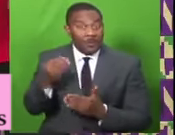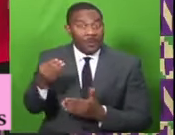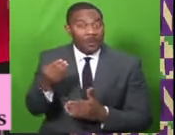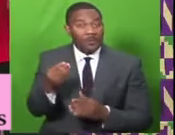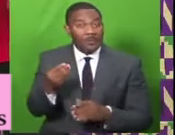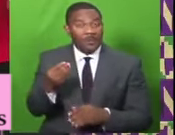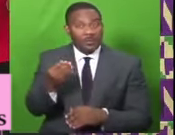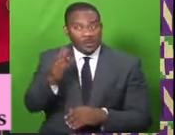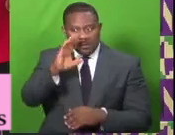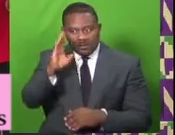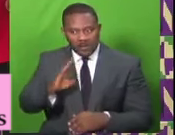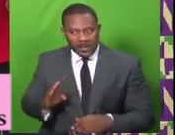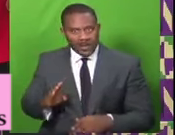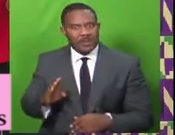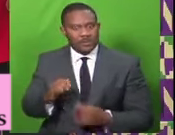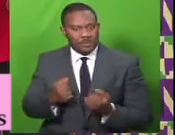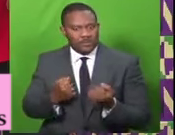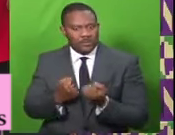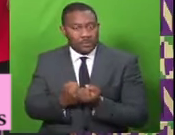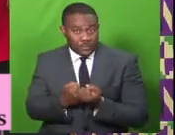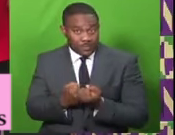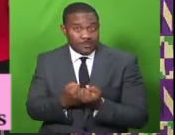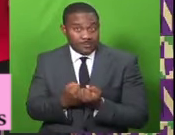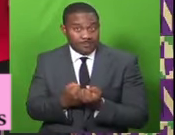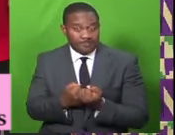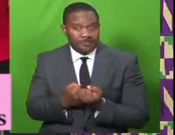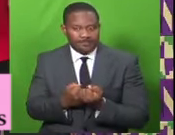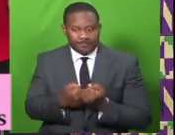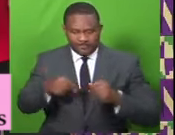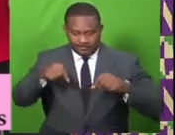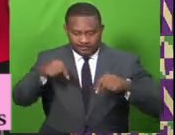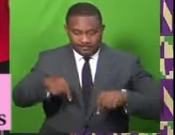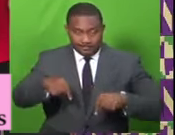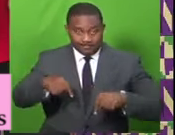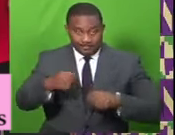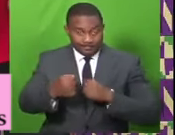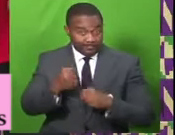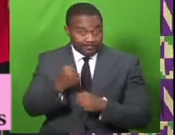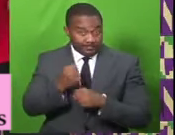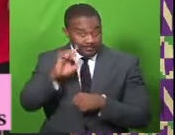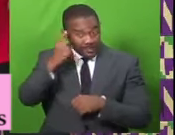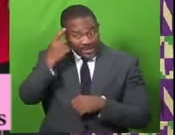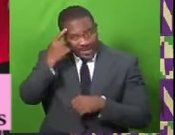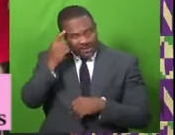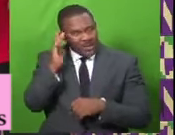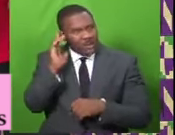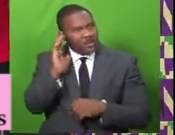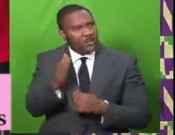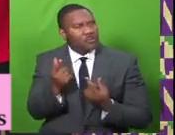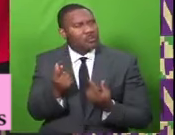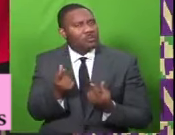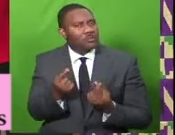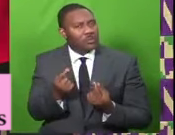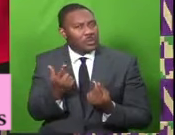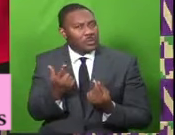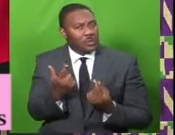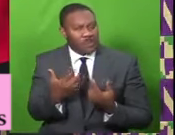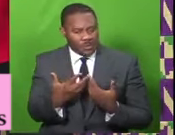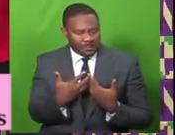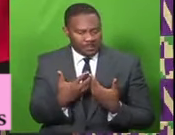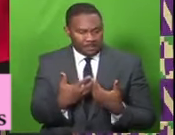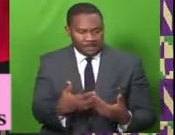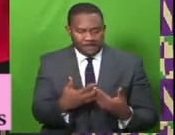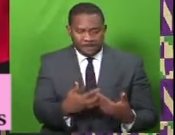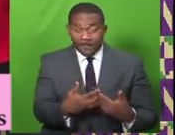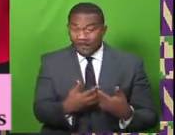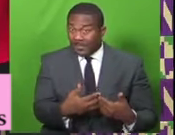boost mechanization. Government will this year commence preparatory works for establishing a tractor and